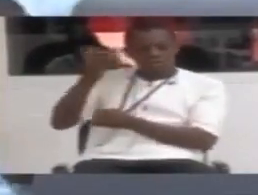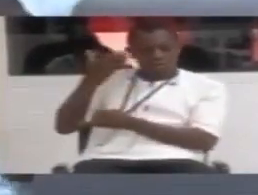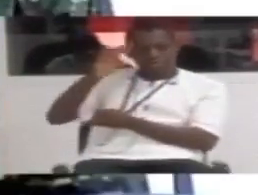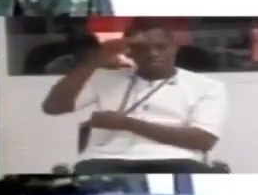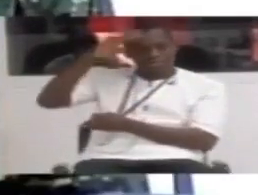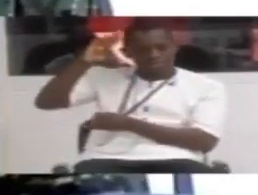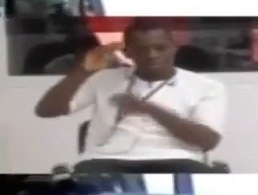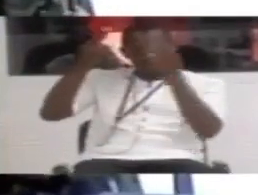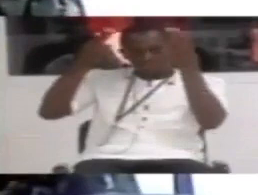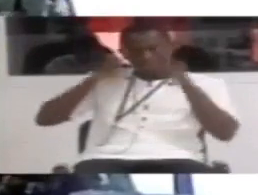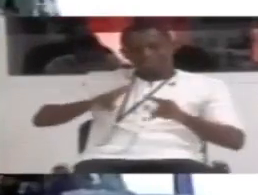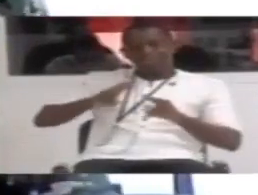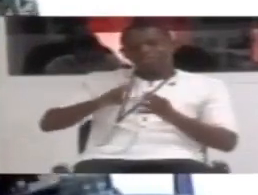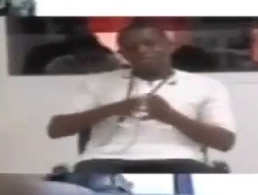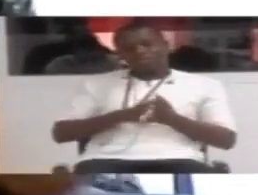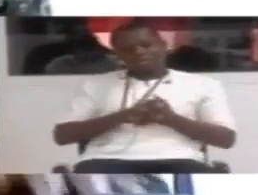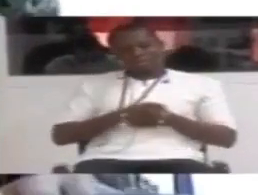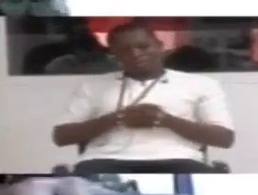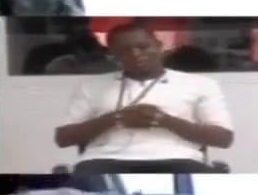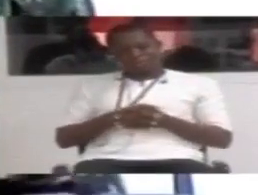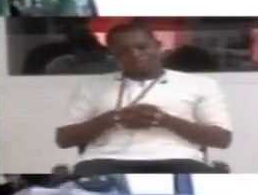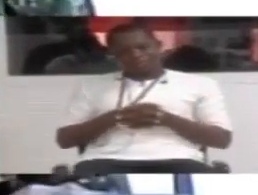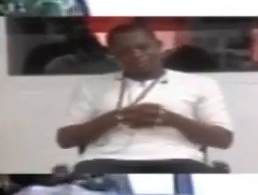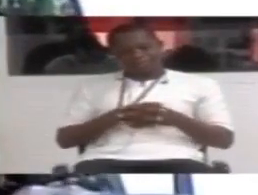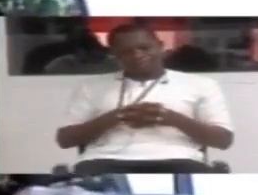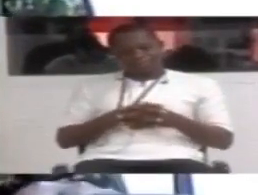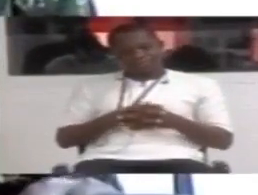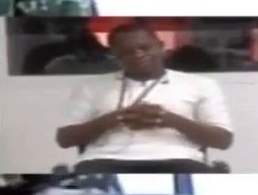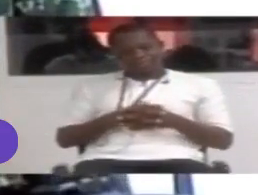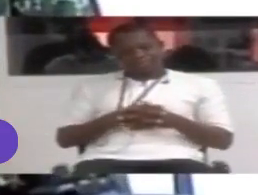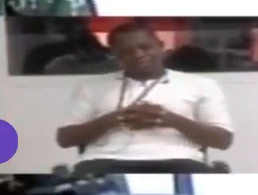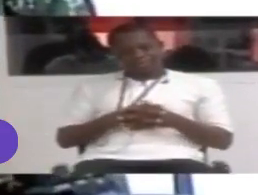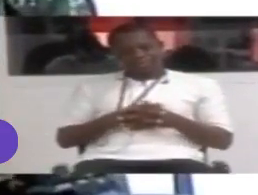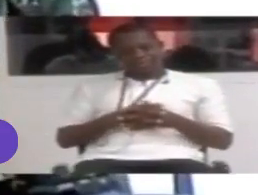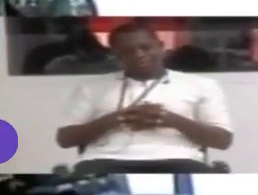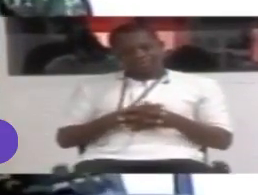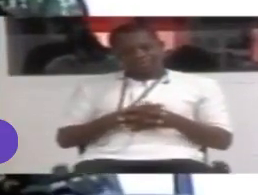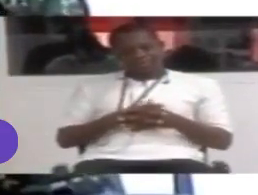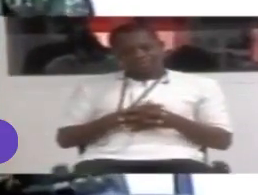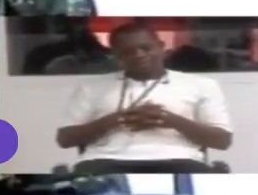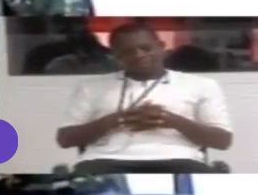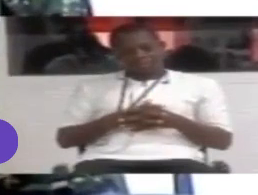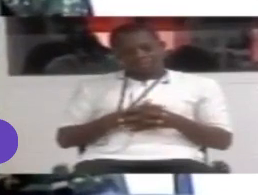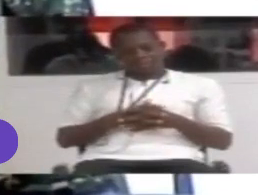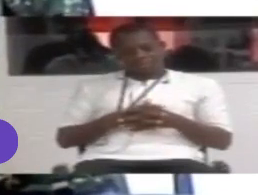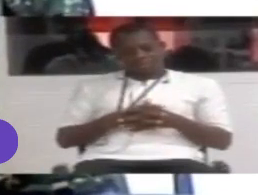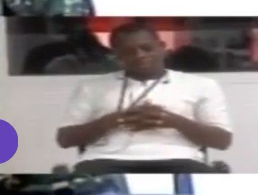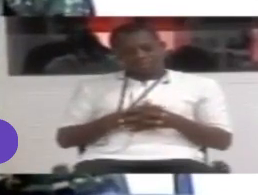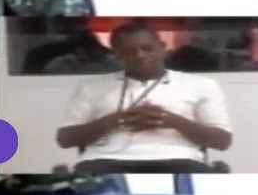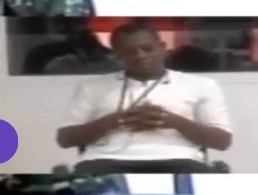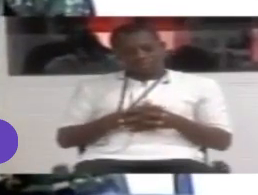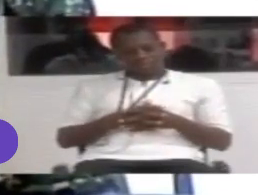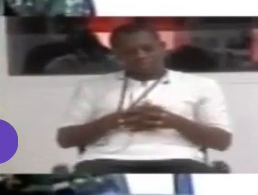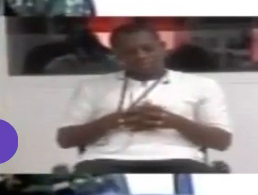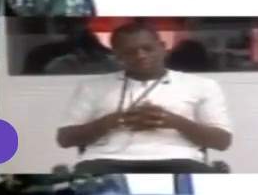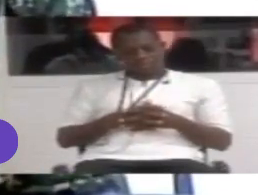of Justice. Li kasul bi wax moy lim buga setal moy wajoju nga wax nonu ndax deug deug moy won